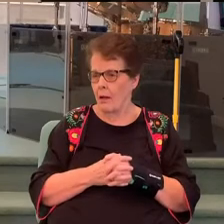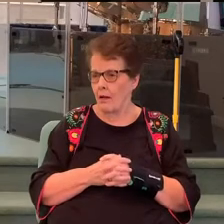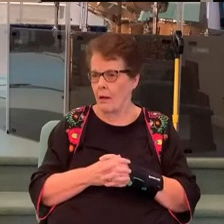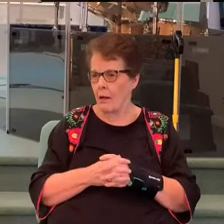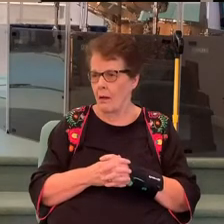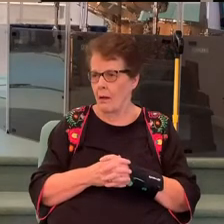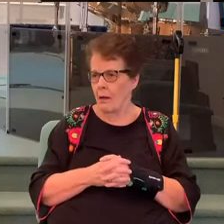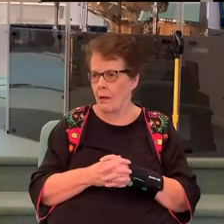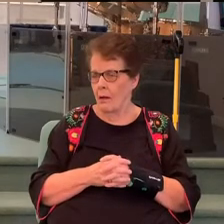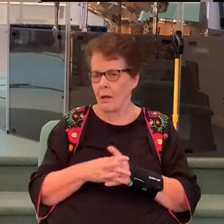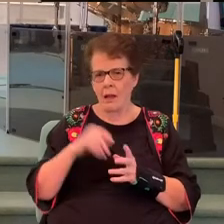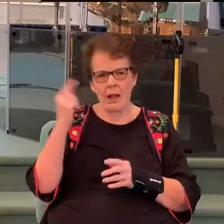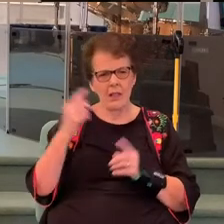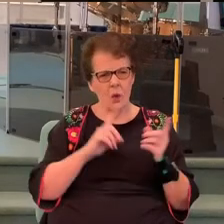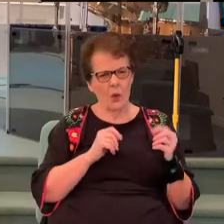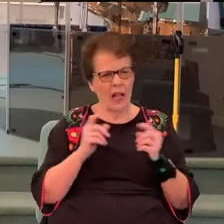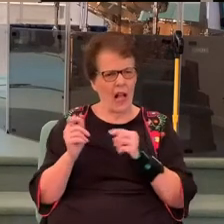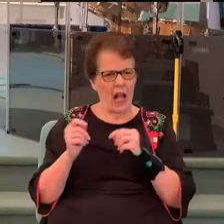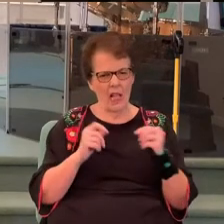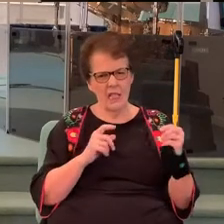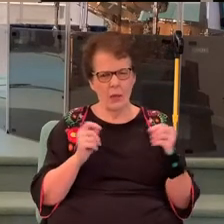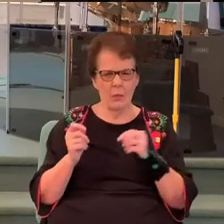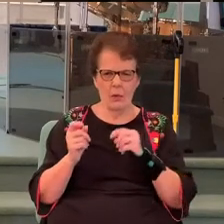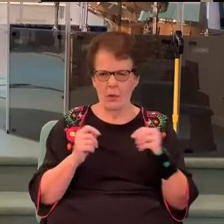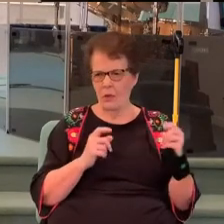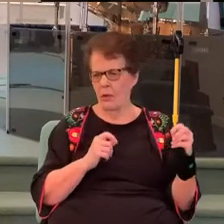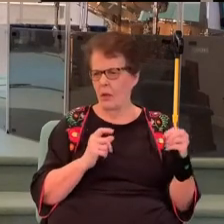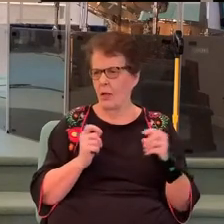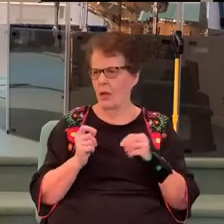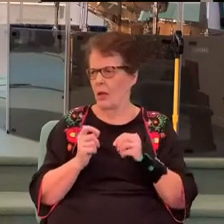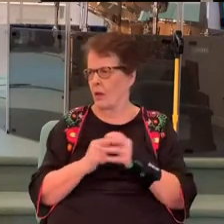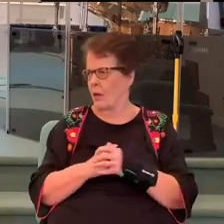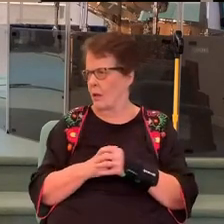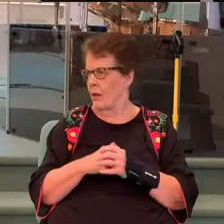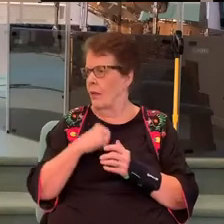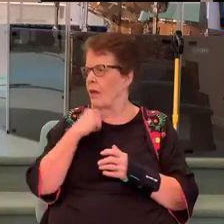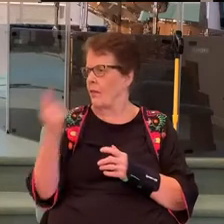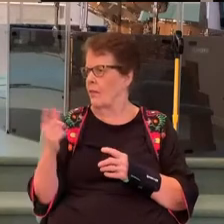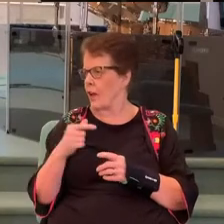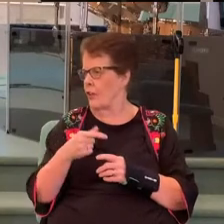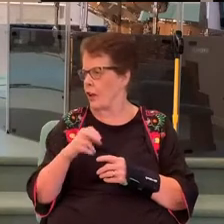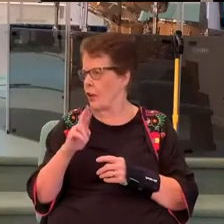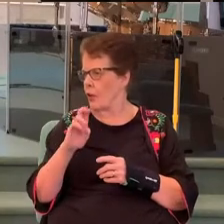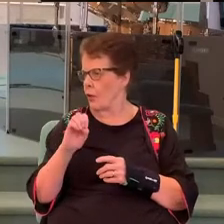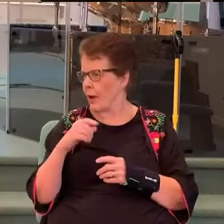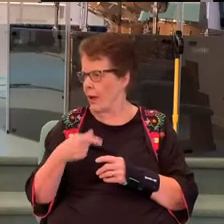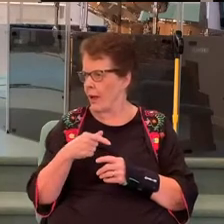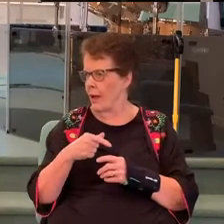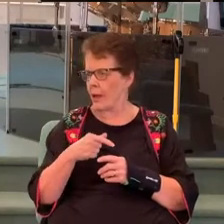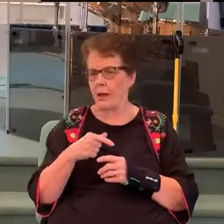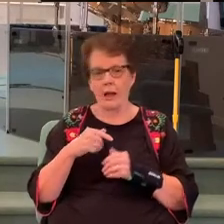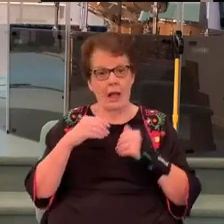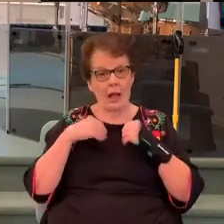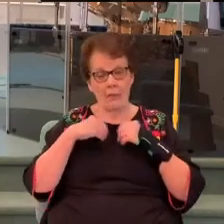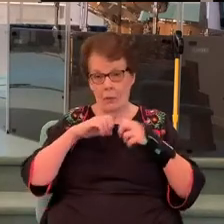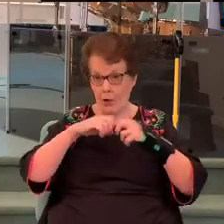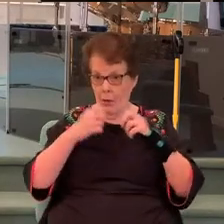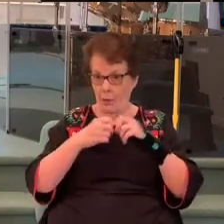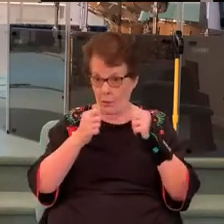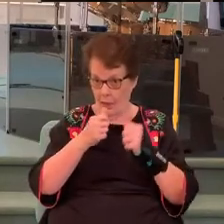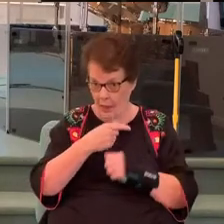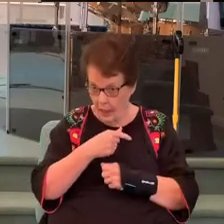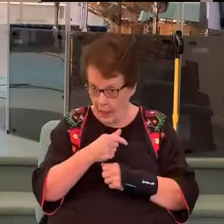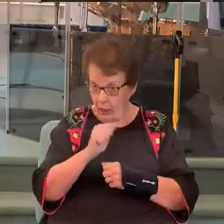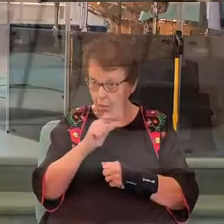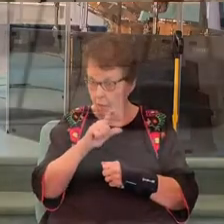gossiping. I'm telling Greg the problem that Gail and I have, when really I ought to be going to Gail. And what